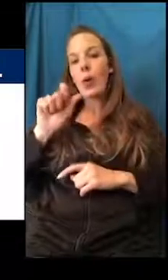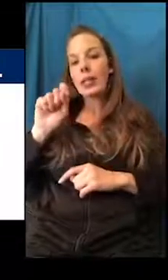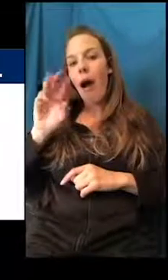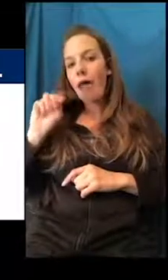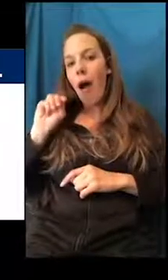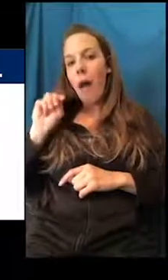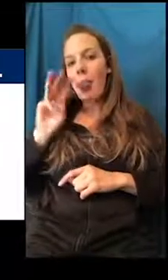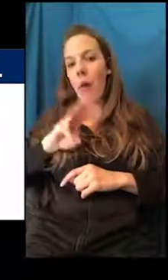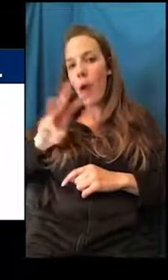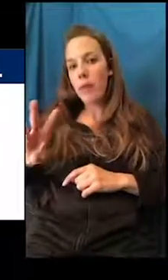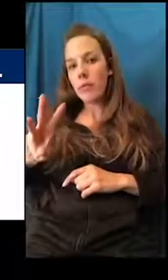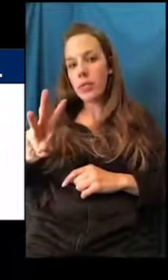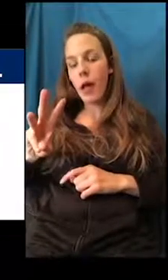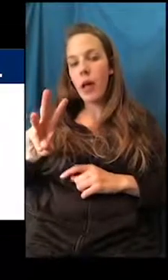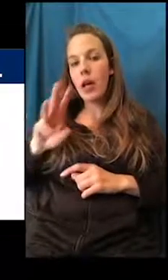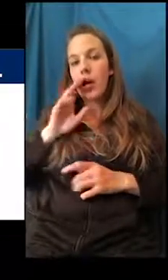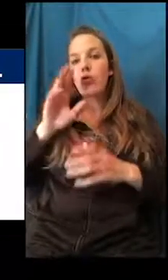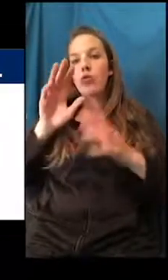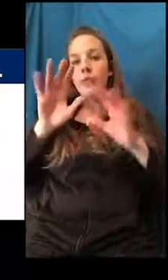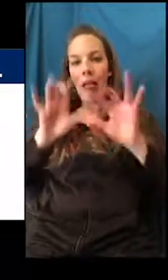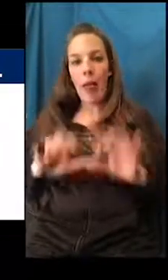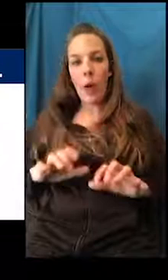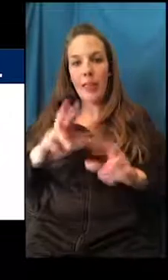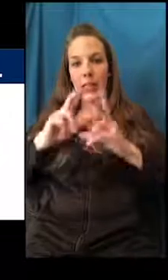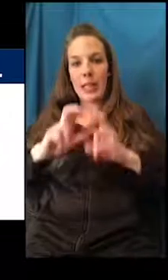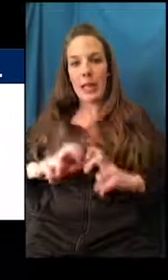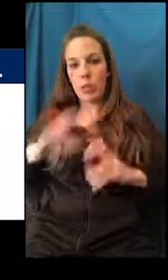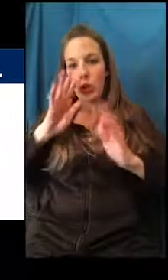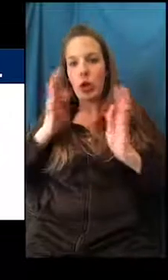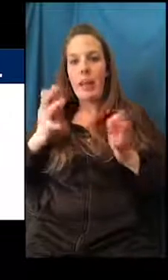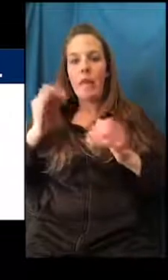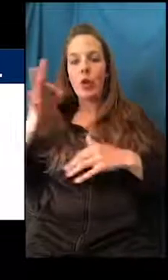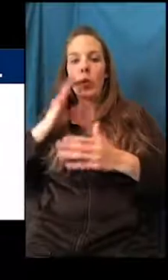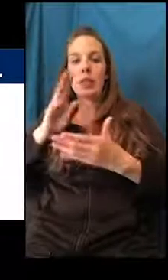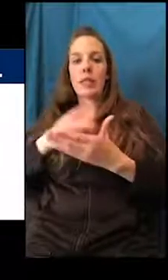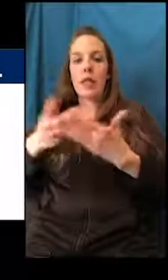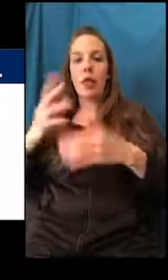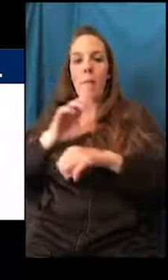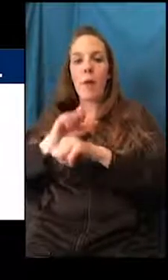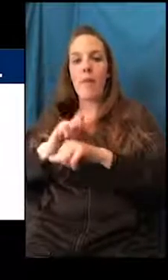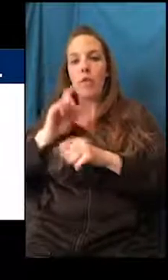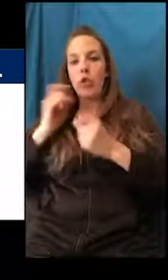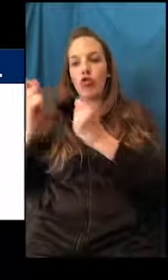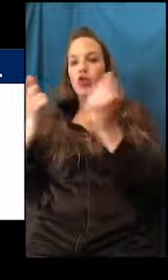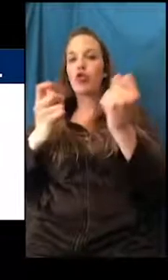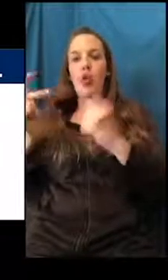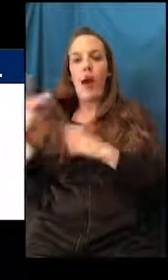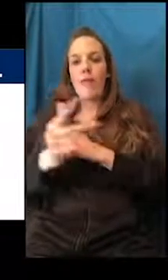determine whether you are able to schedule an appointment for their drive-up testing location or not.